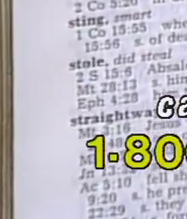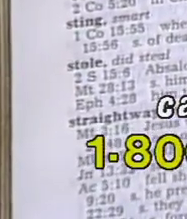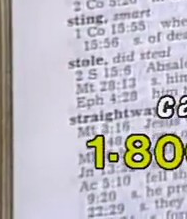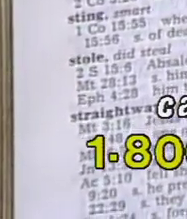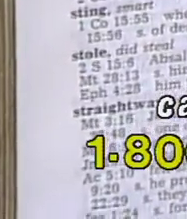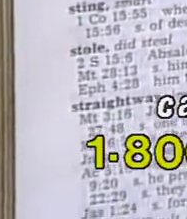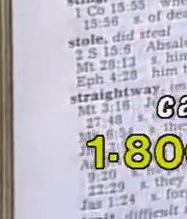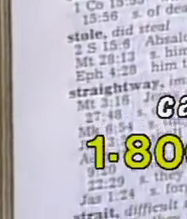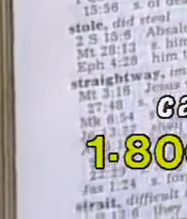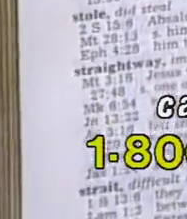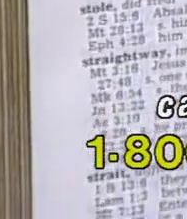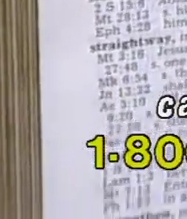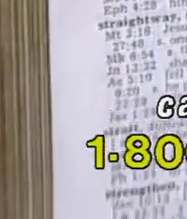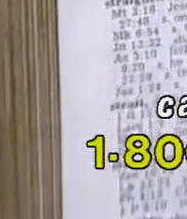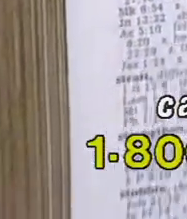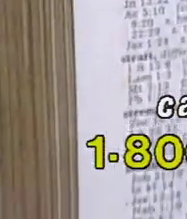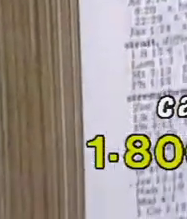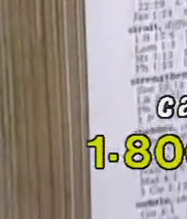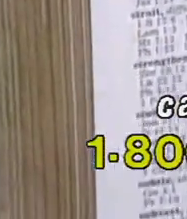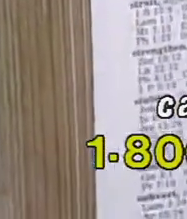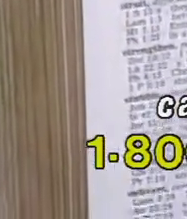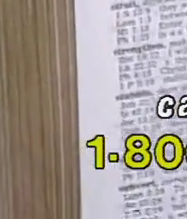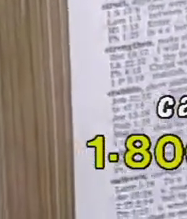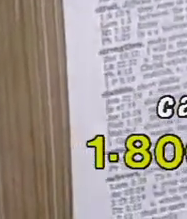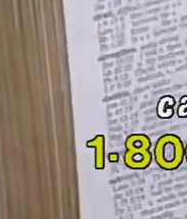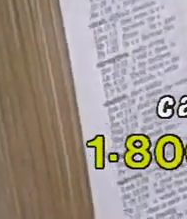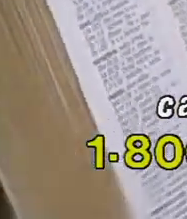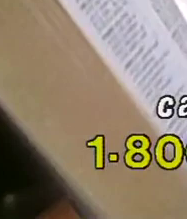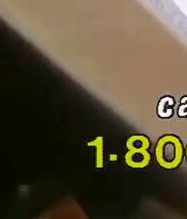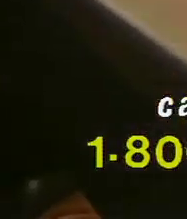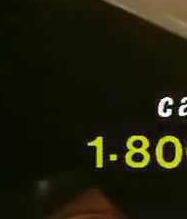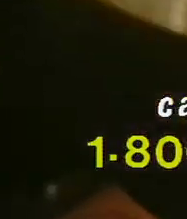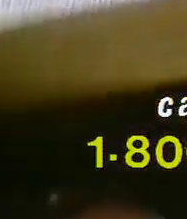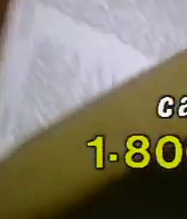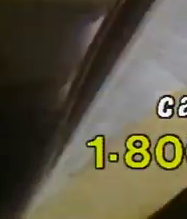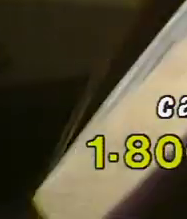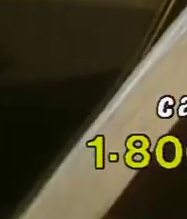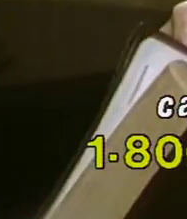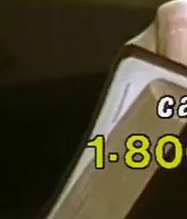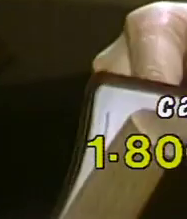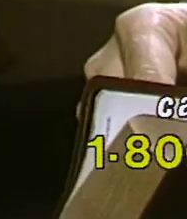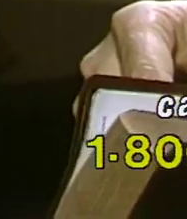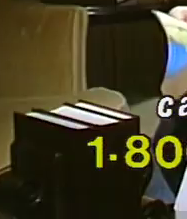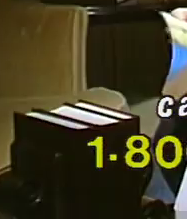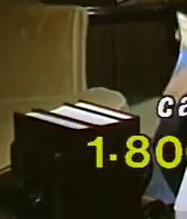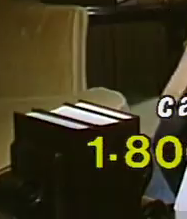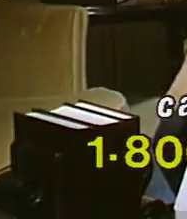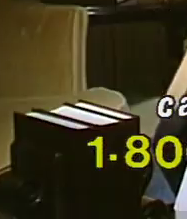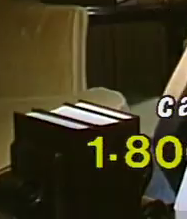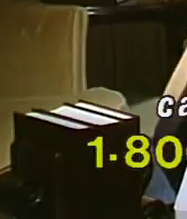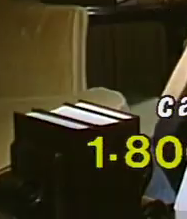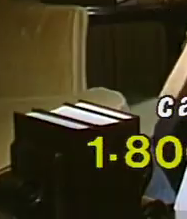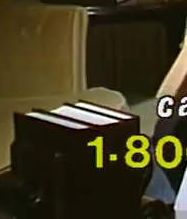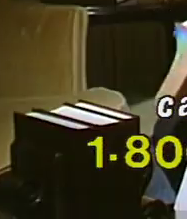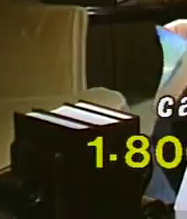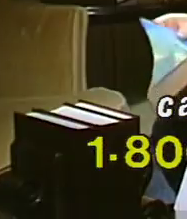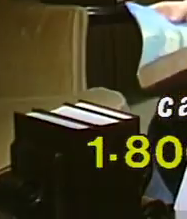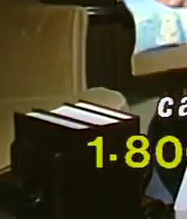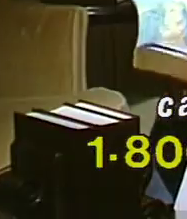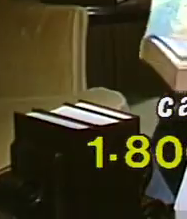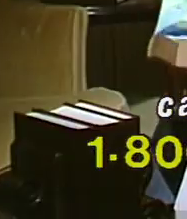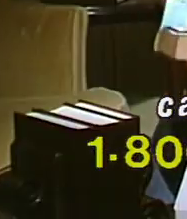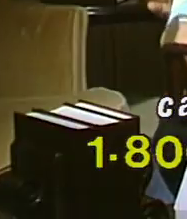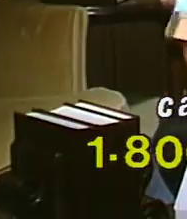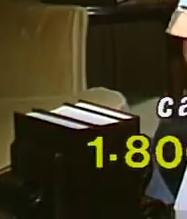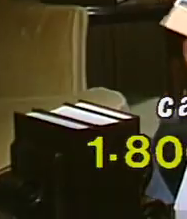etc. And as well as a concordance, you'll find the biblical list of maps that will